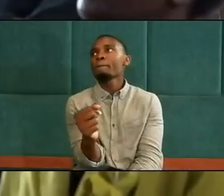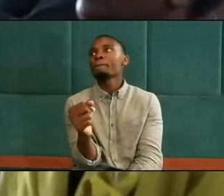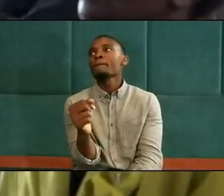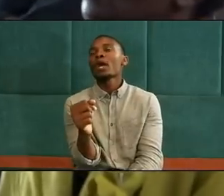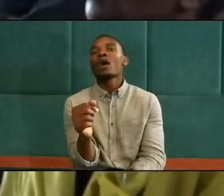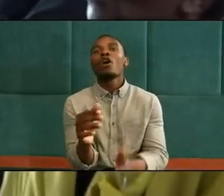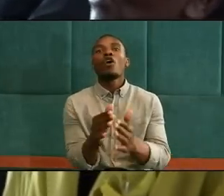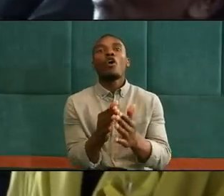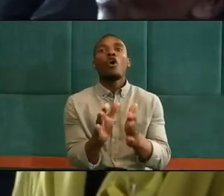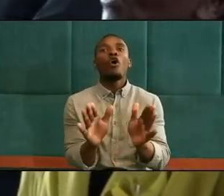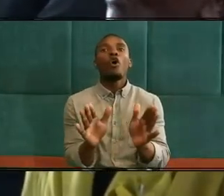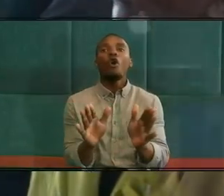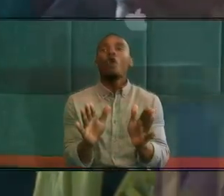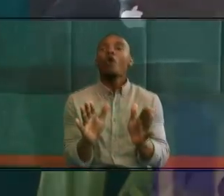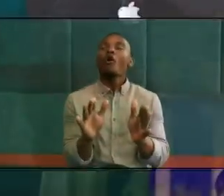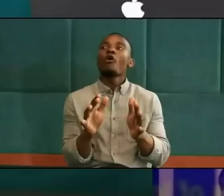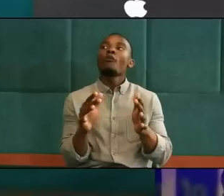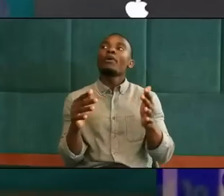up on you. Come.